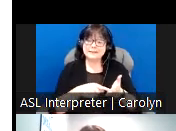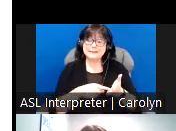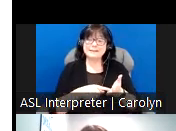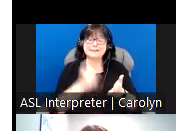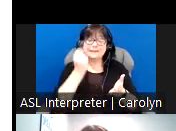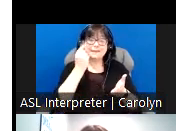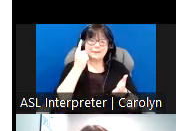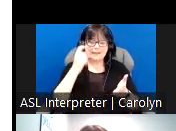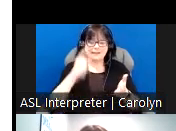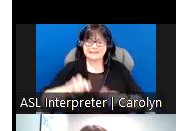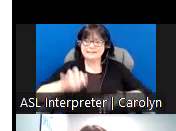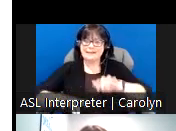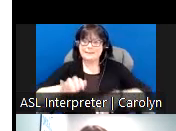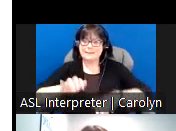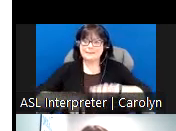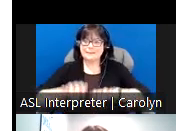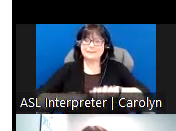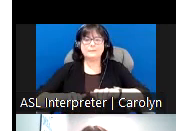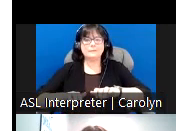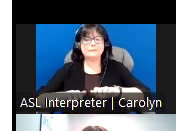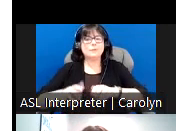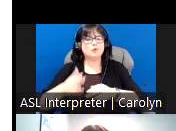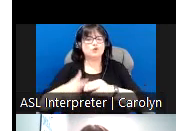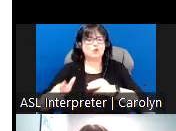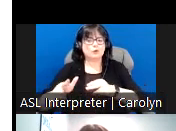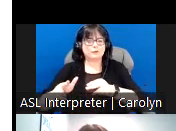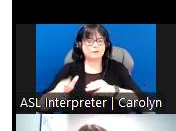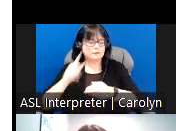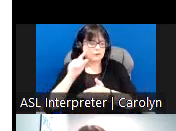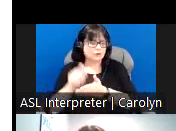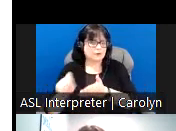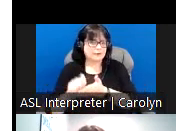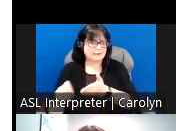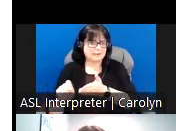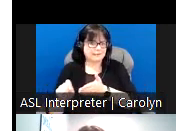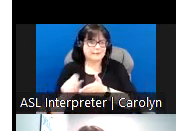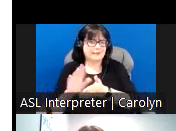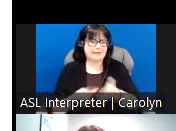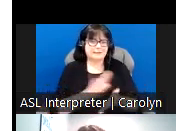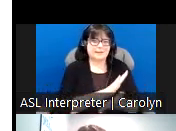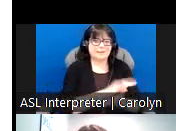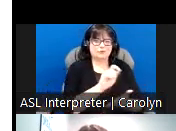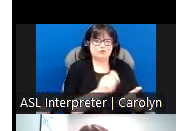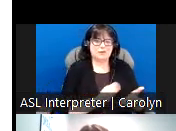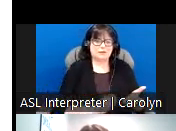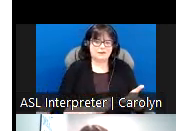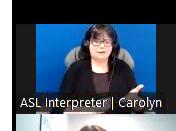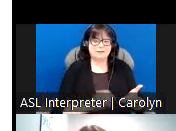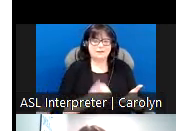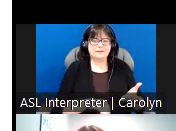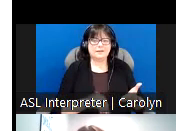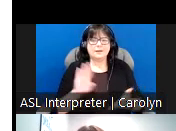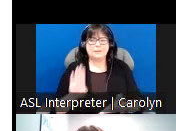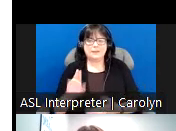than the paper-based assessments that we utilize. So it's harder to evaluate the competency in B2.